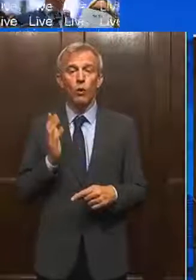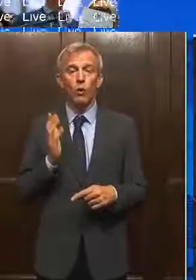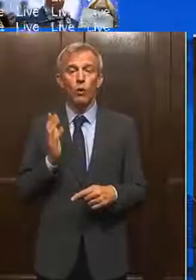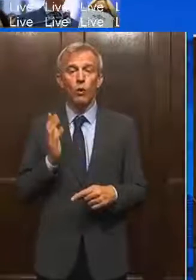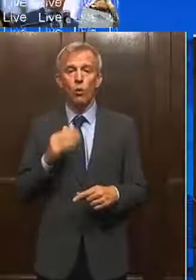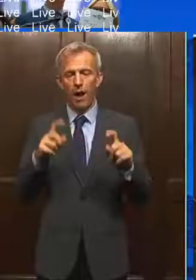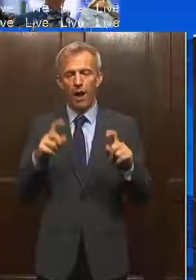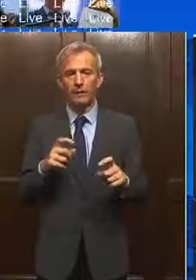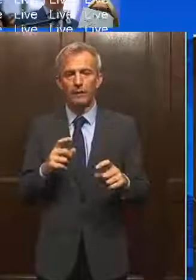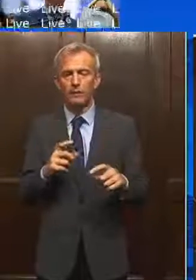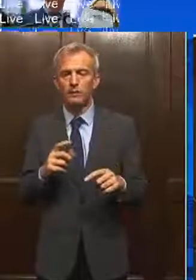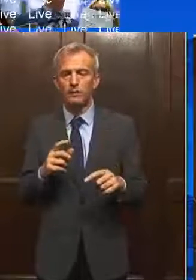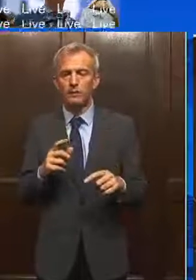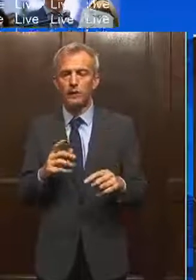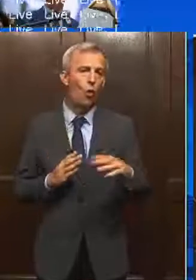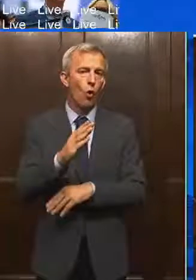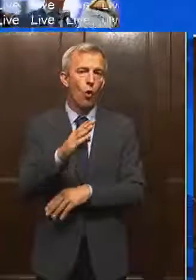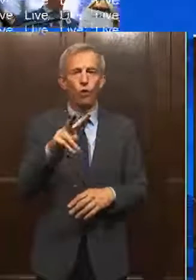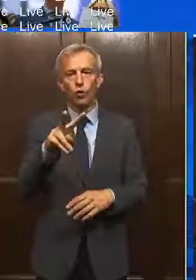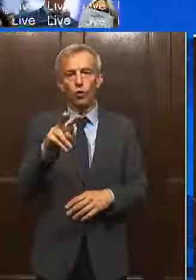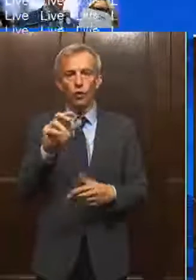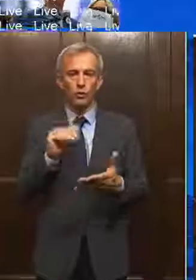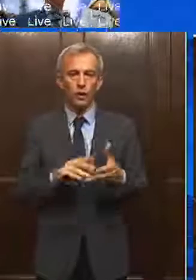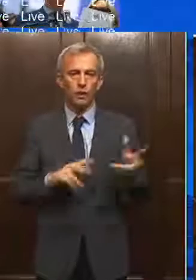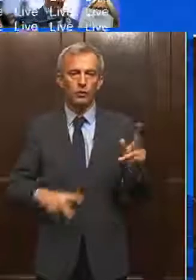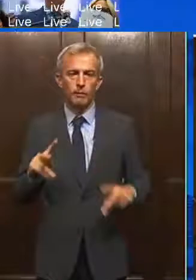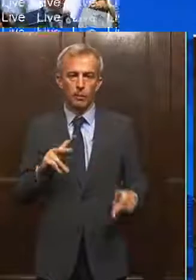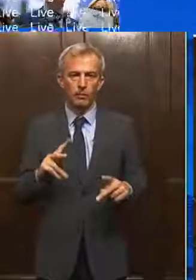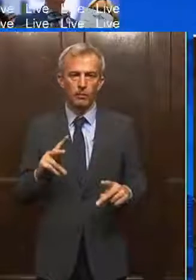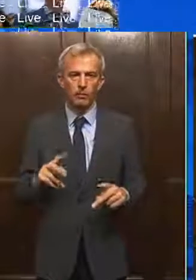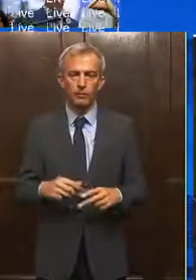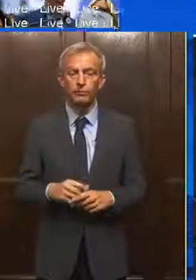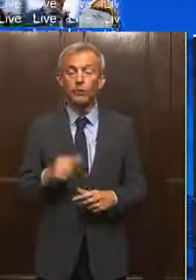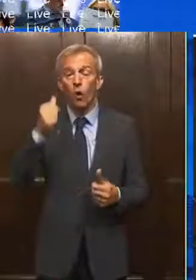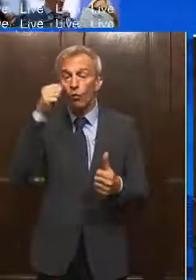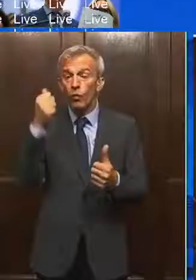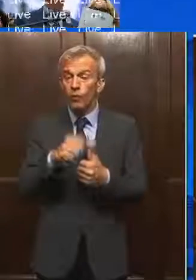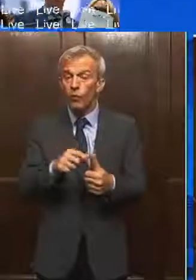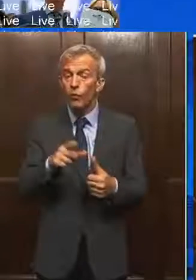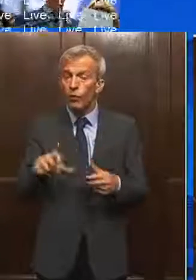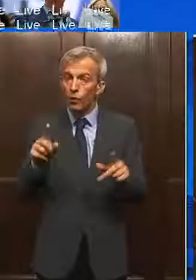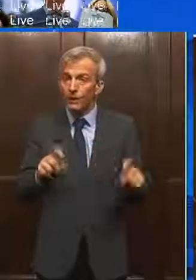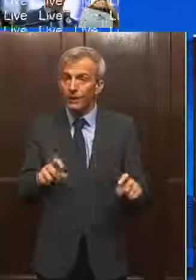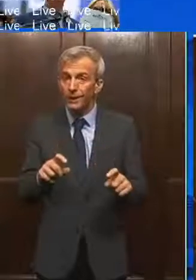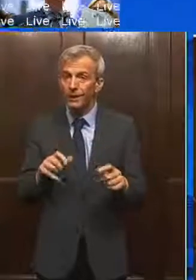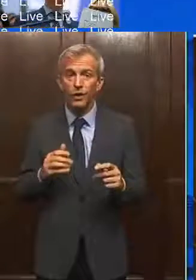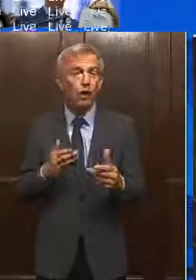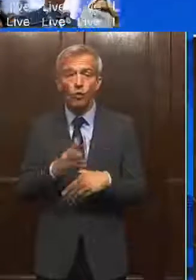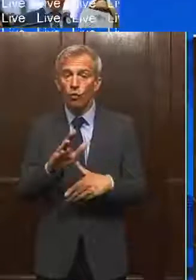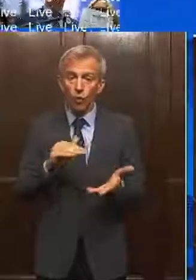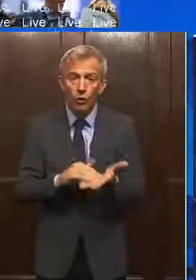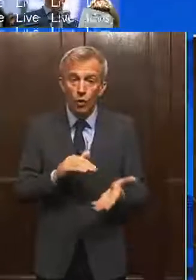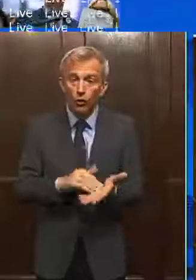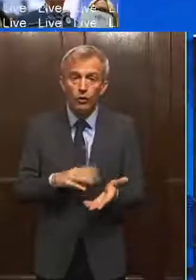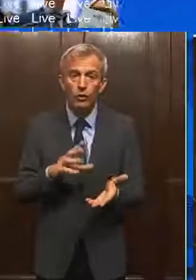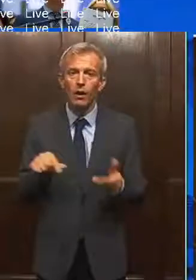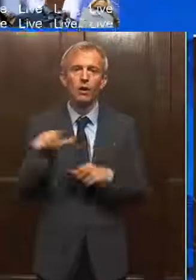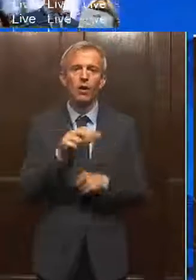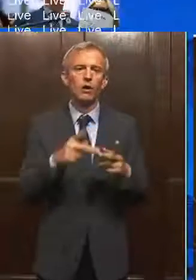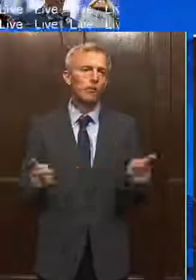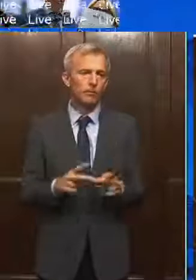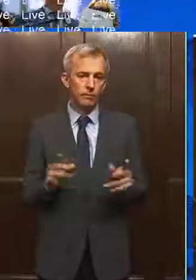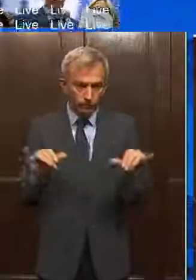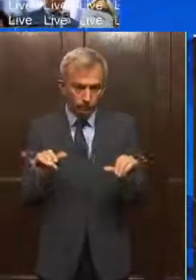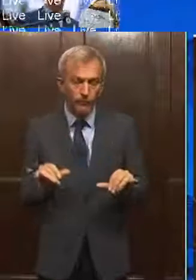testing more than 200,000 people since we stood up these centers. And remember, you can get tests through your providers and other places as